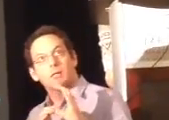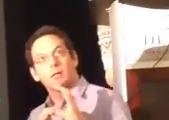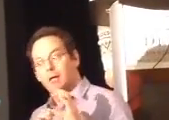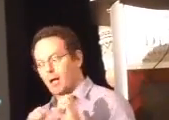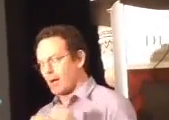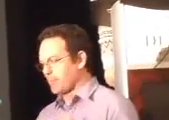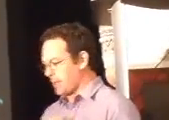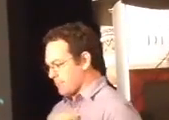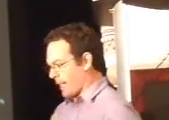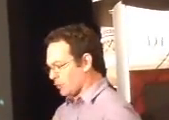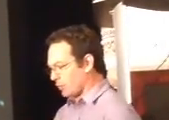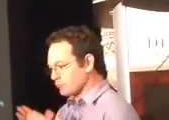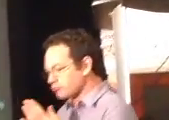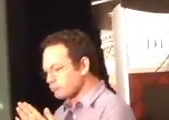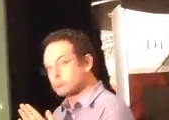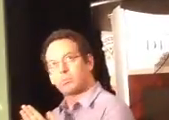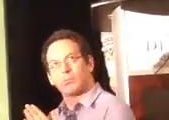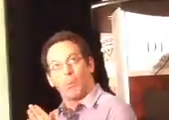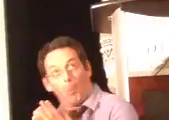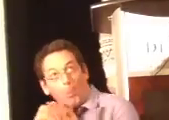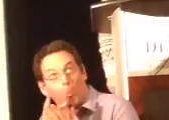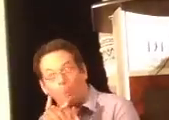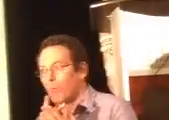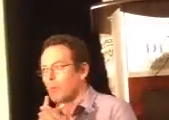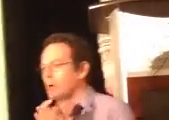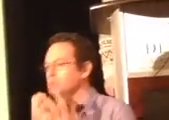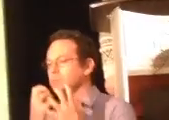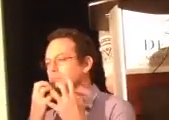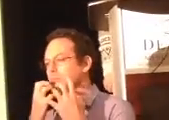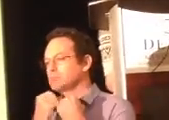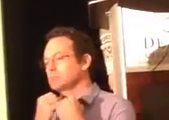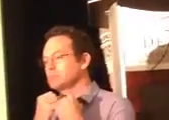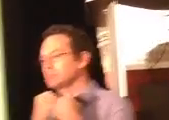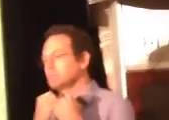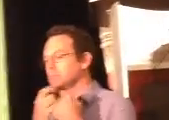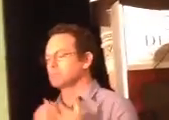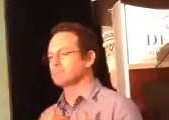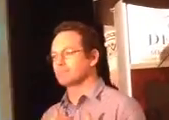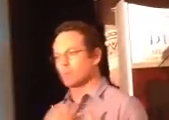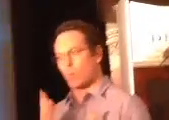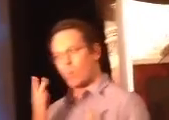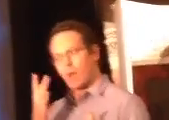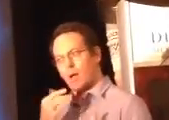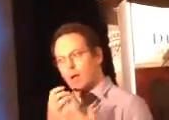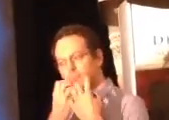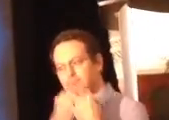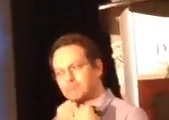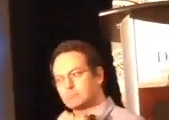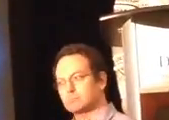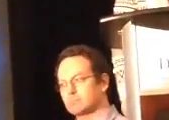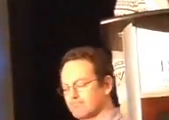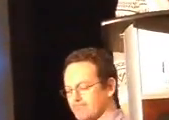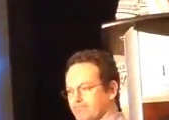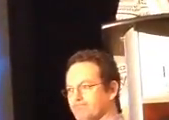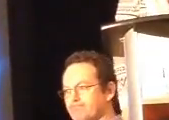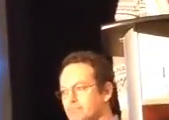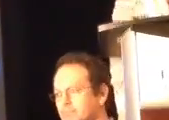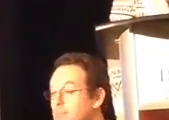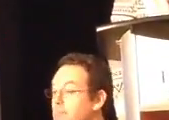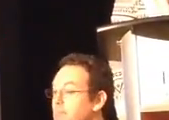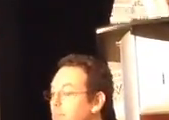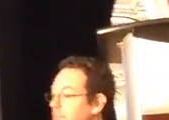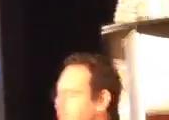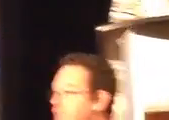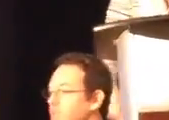in was invaluable. We were engaged in what we were doing, and therefore our students were engaged as